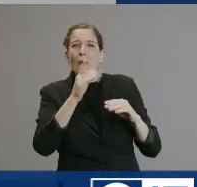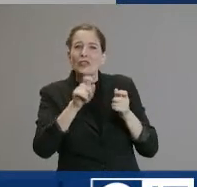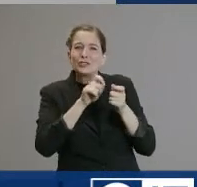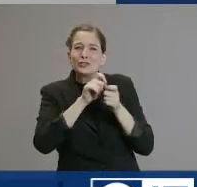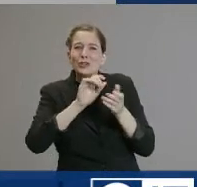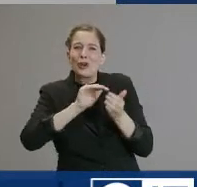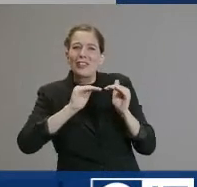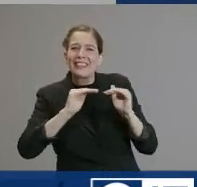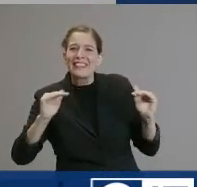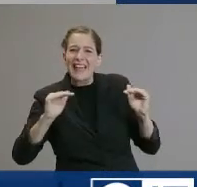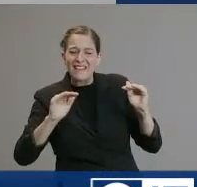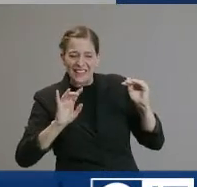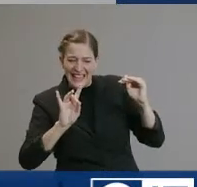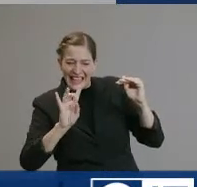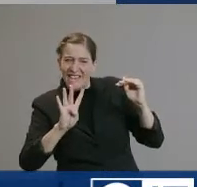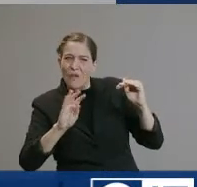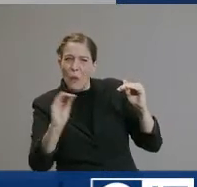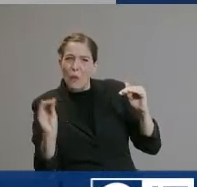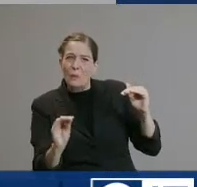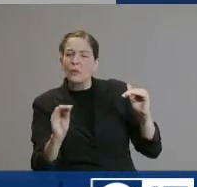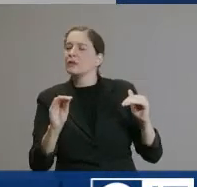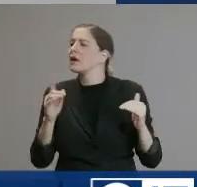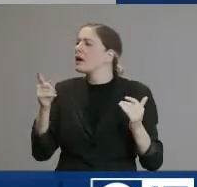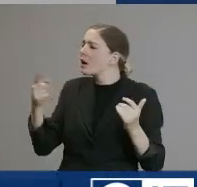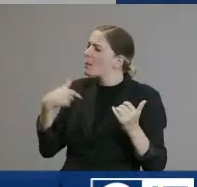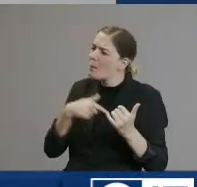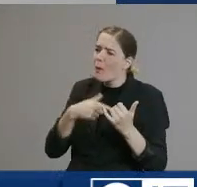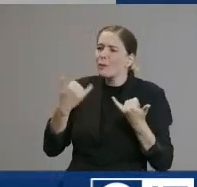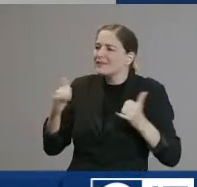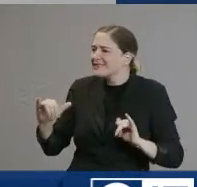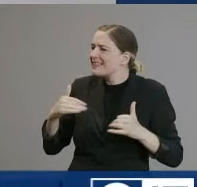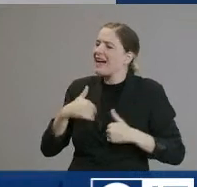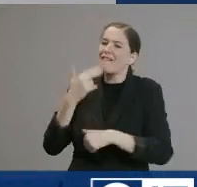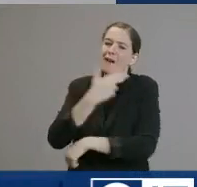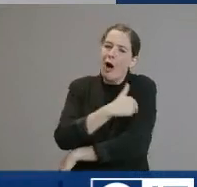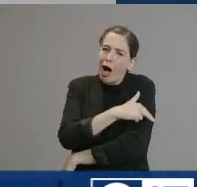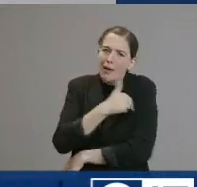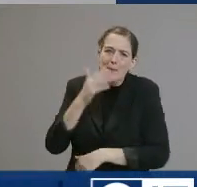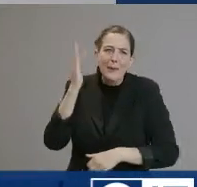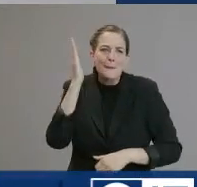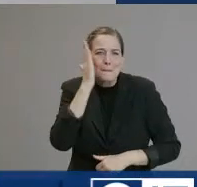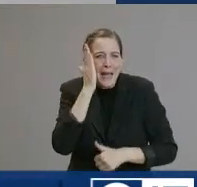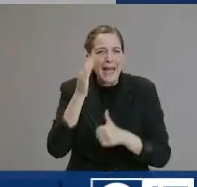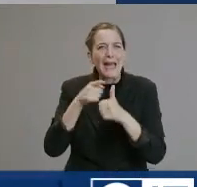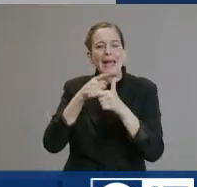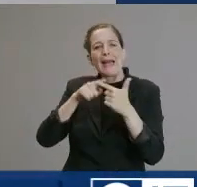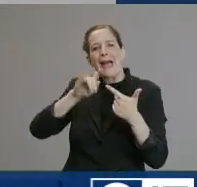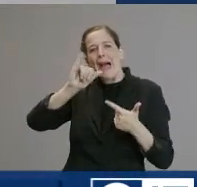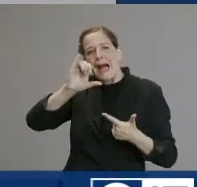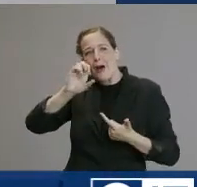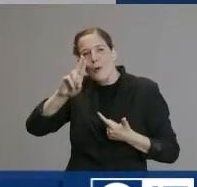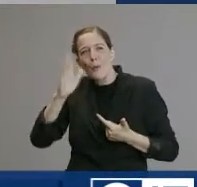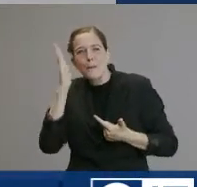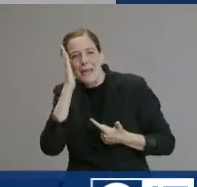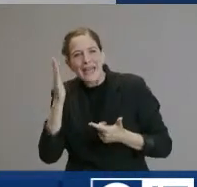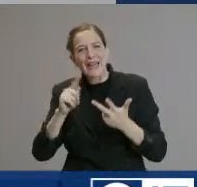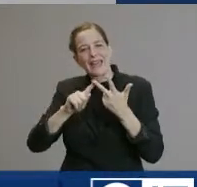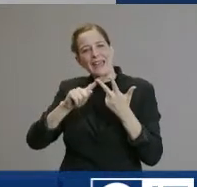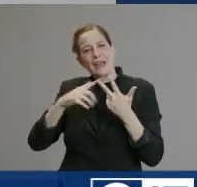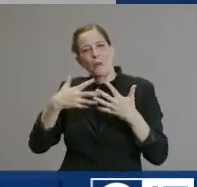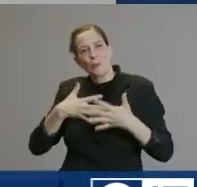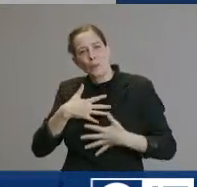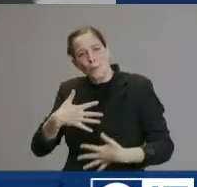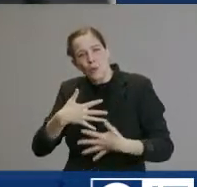and ventilators. Thank you, Governor. Well, let me put a finer point on this, because let me ask Dr. Chris, because you made this point. Are you telling me there are